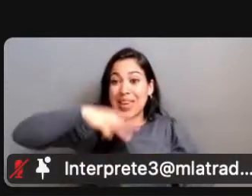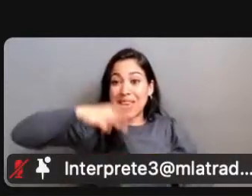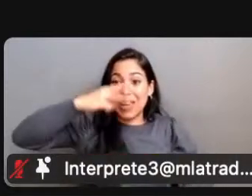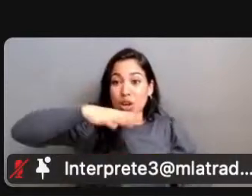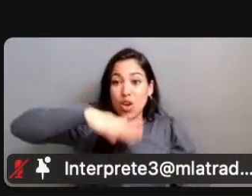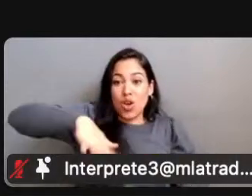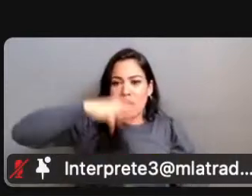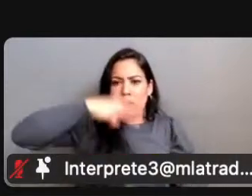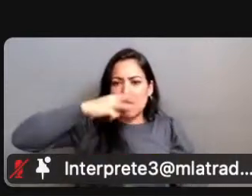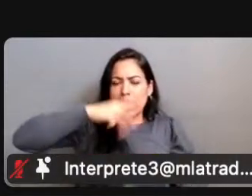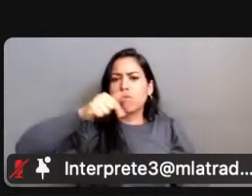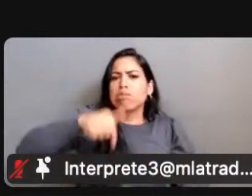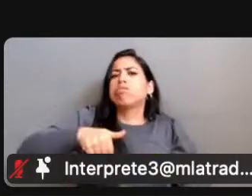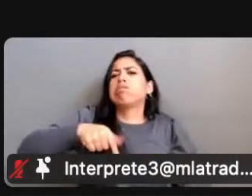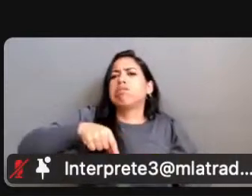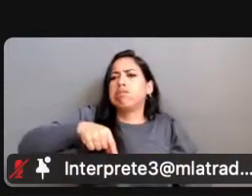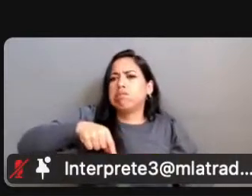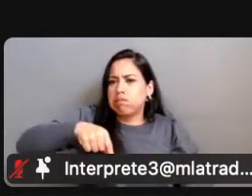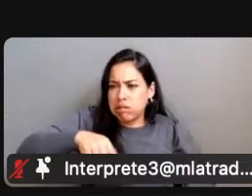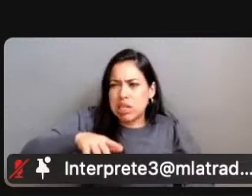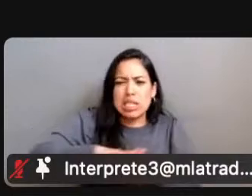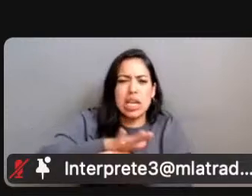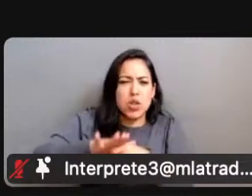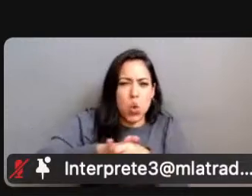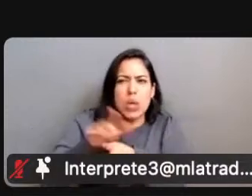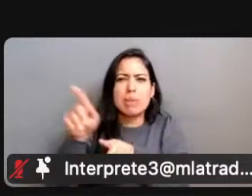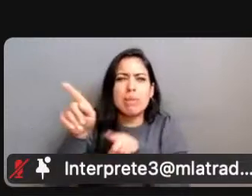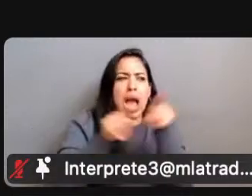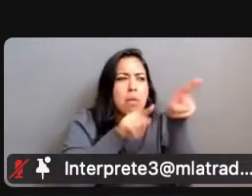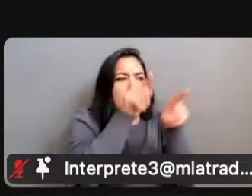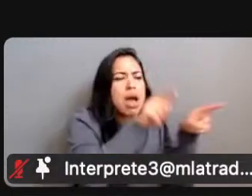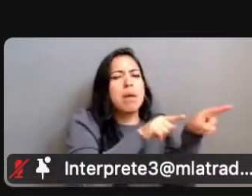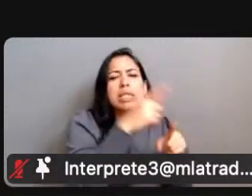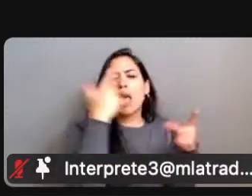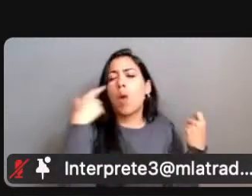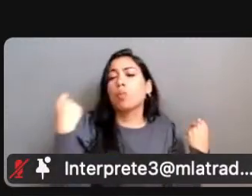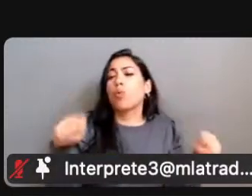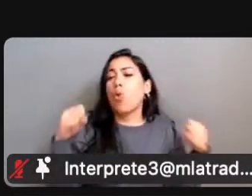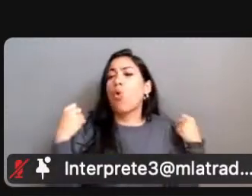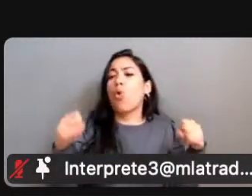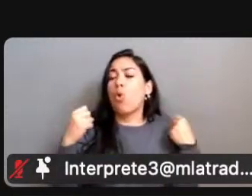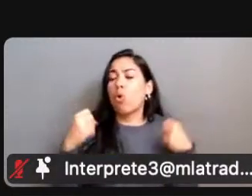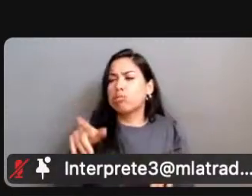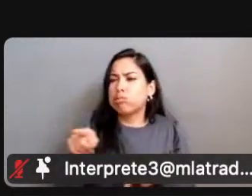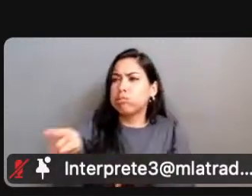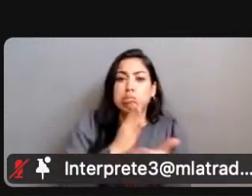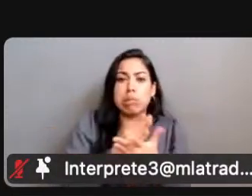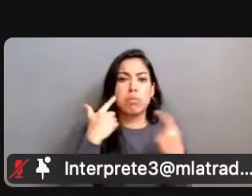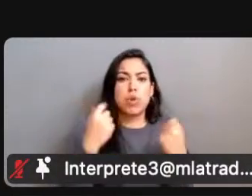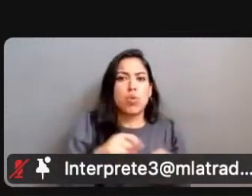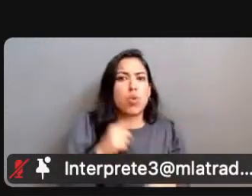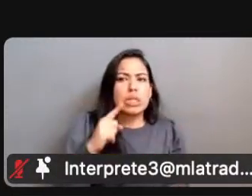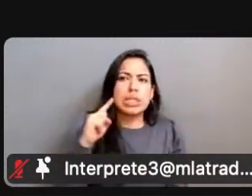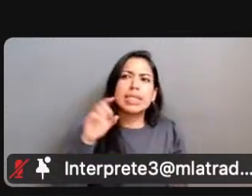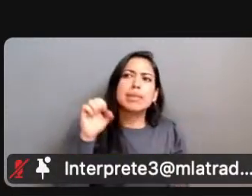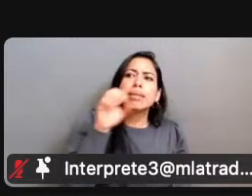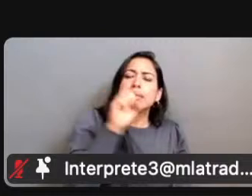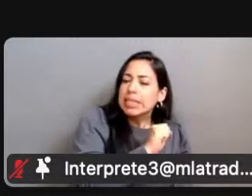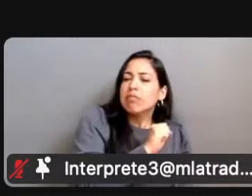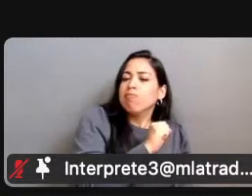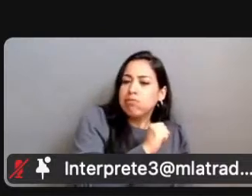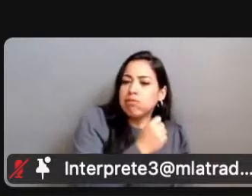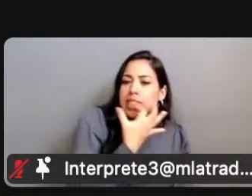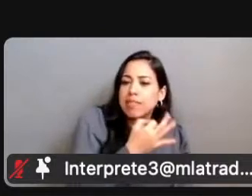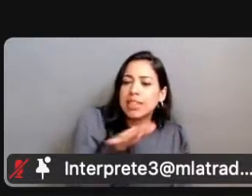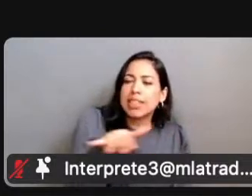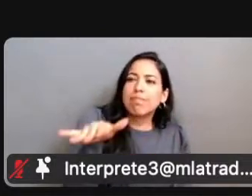in general, this was one of the situations that made us worry a lot, and also to